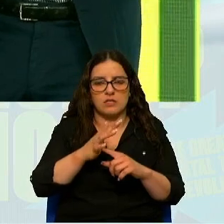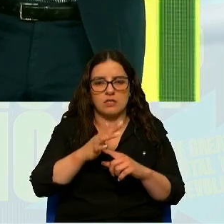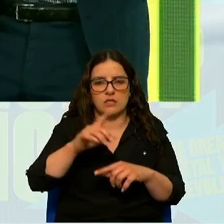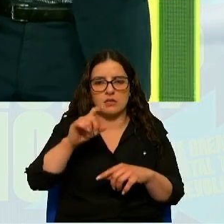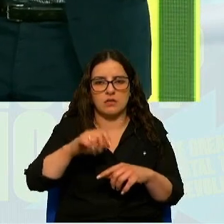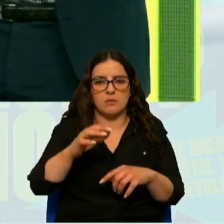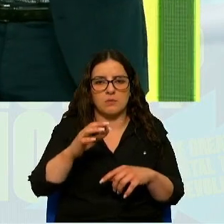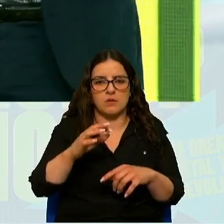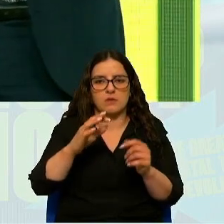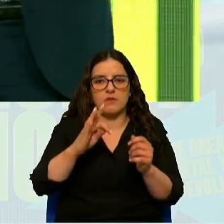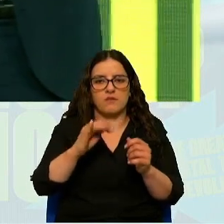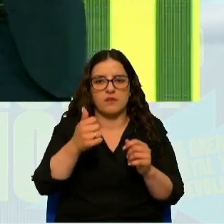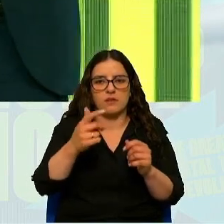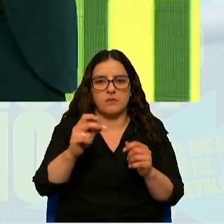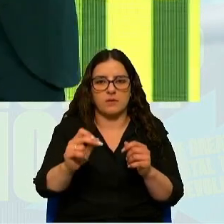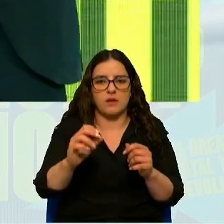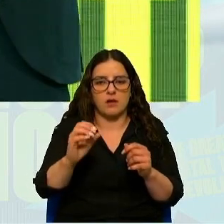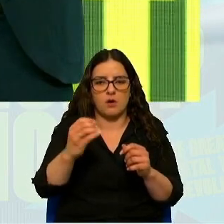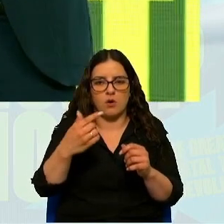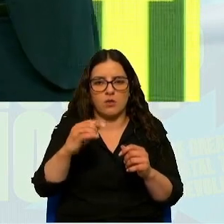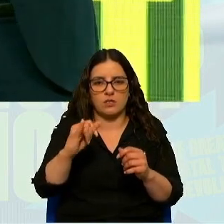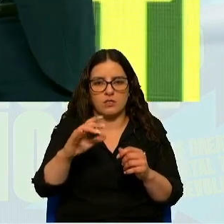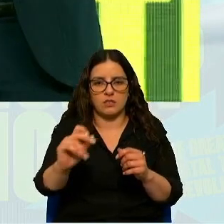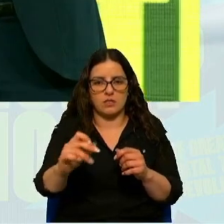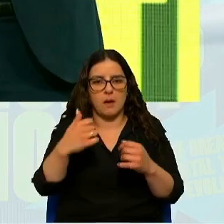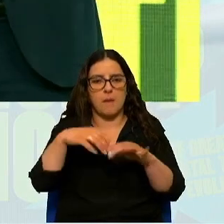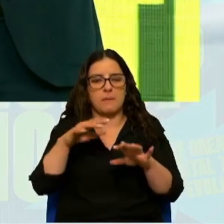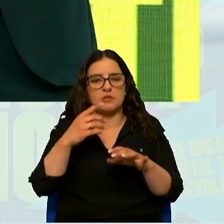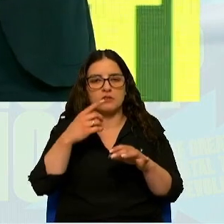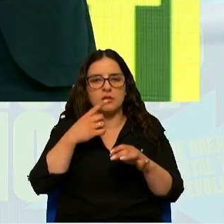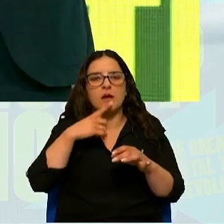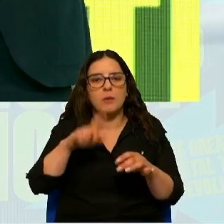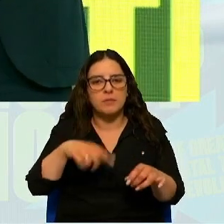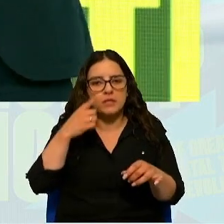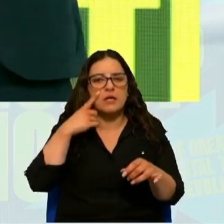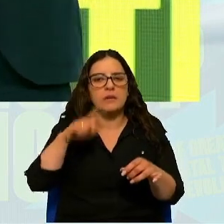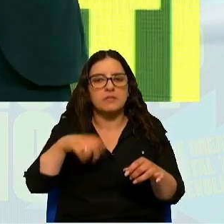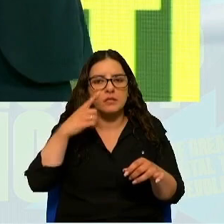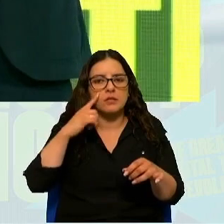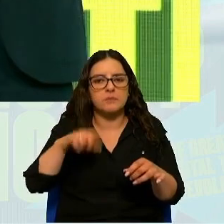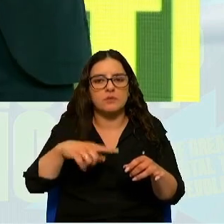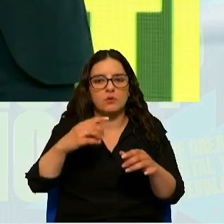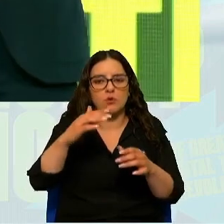optical fiber. But again, an effort is being made. It's